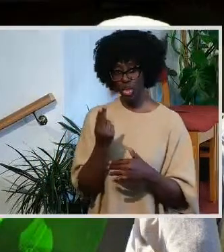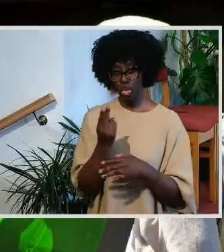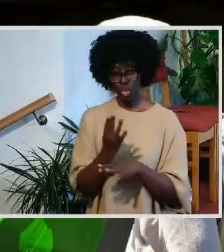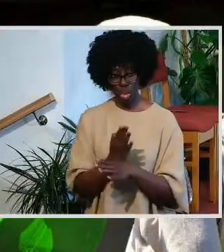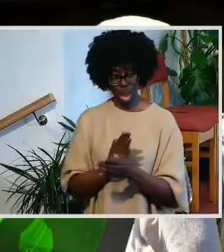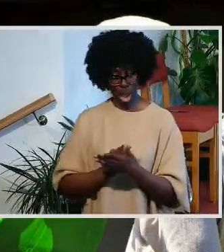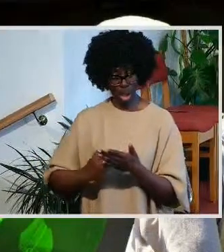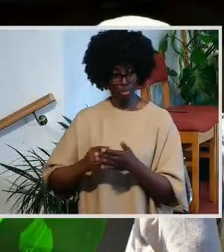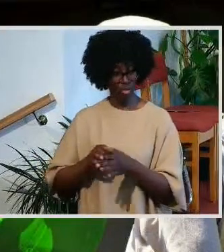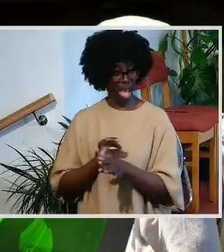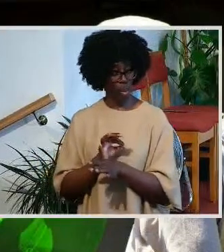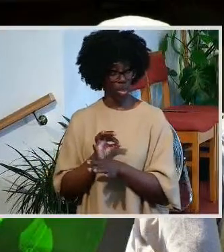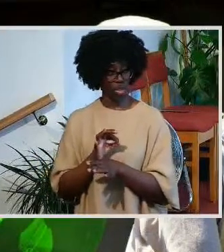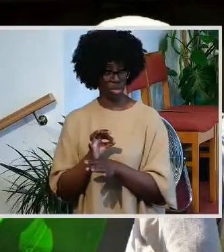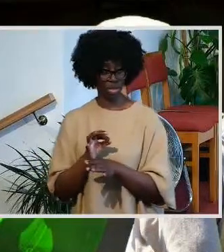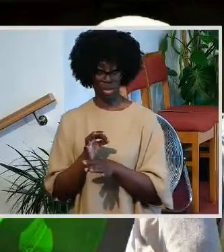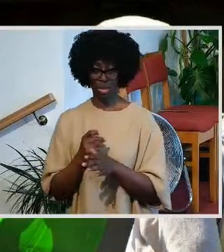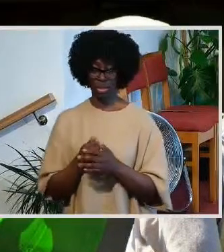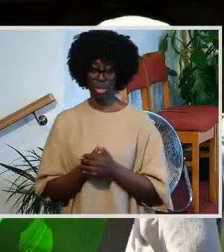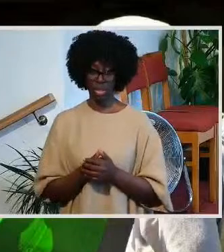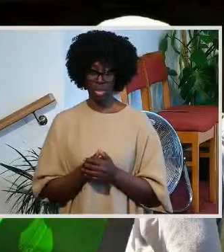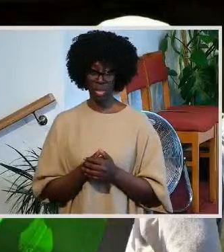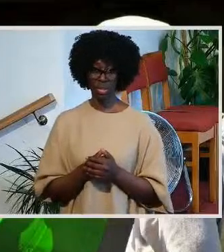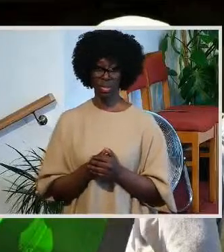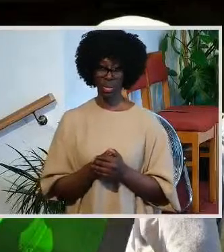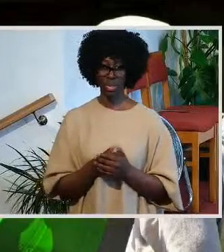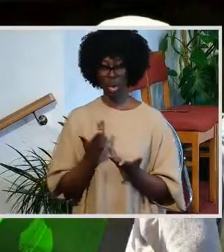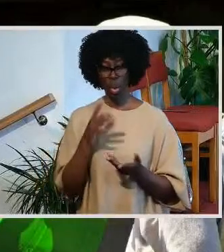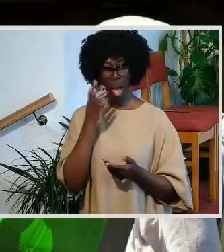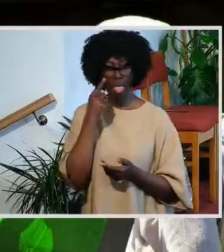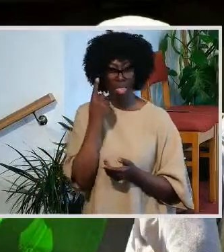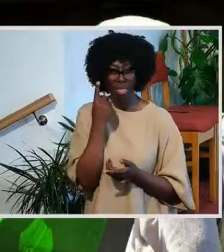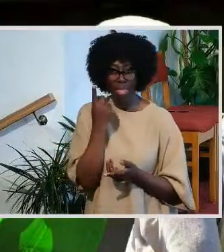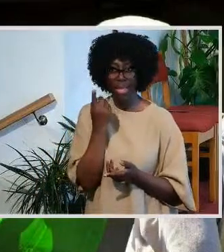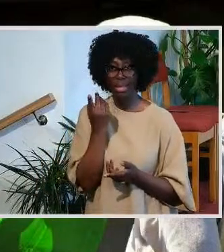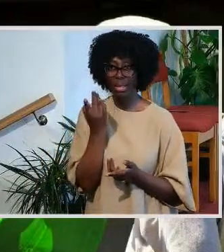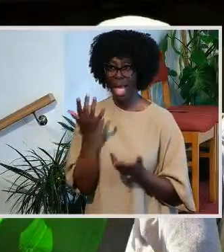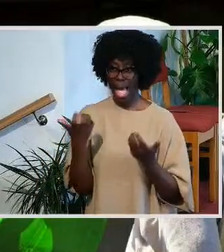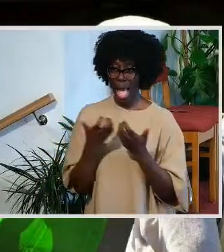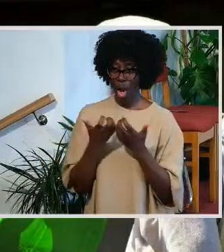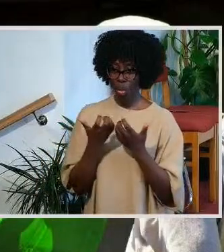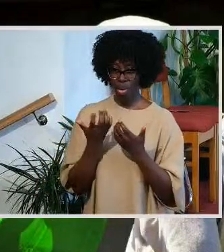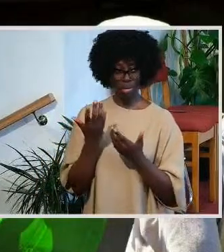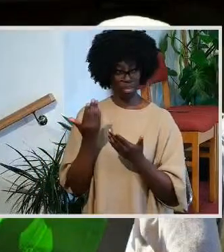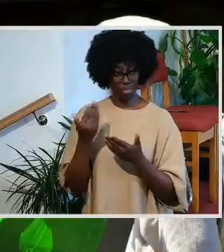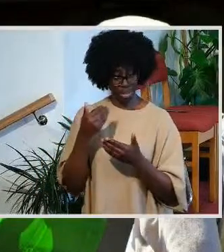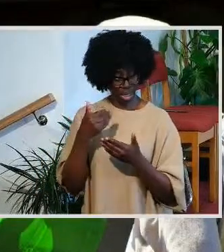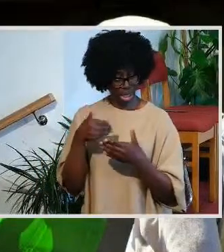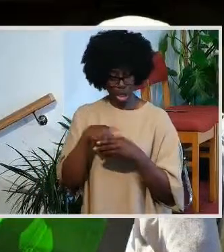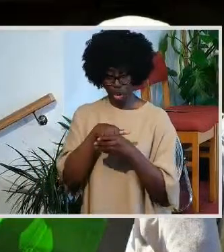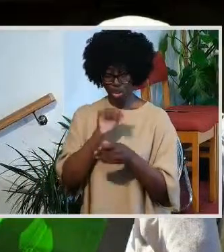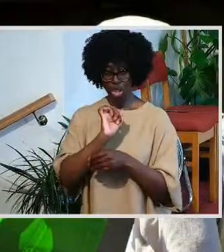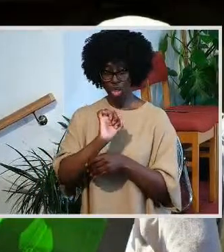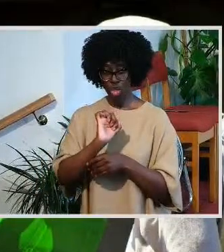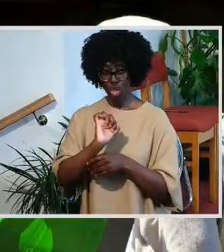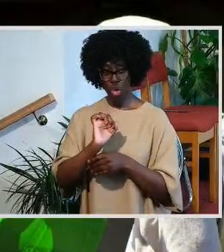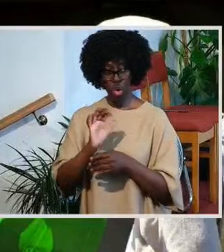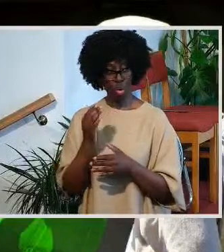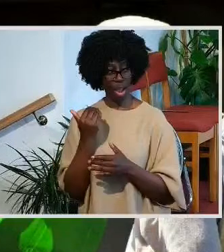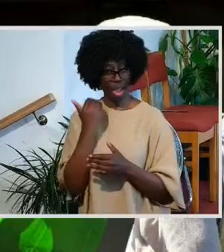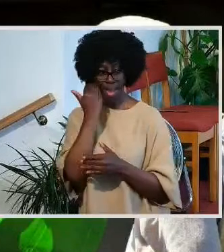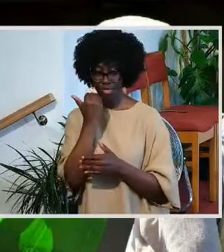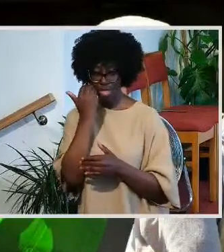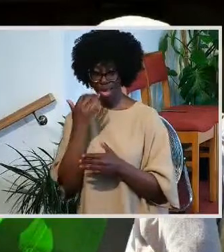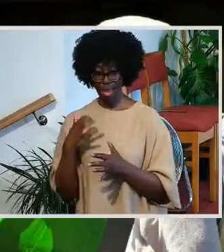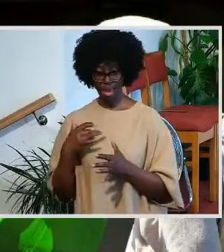So if you're looking at your day, think of when you can bring in those slots of activity. If you're working in a job that means